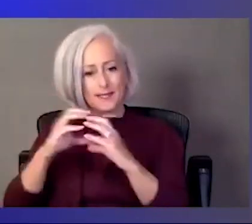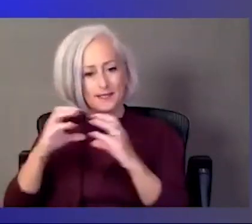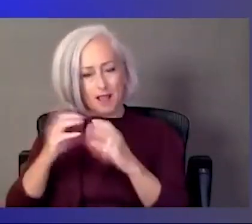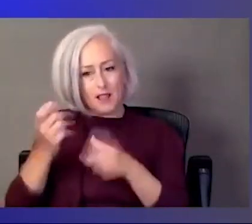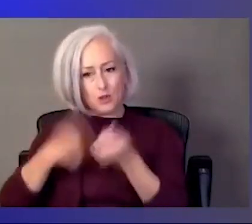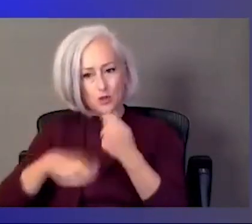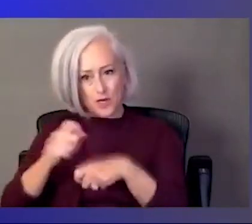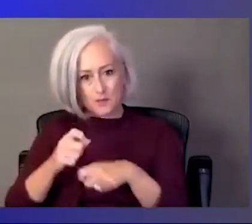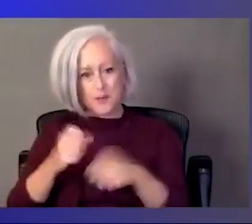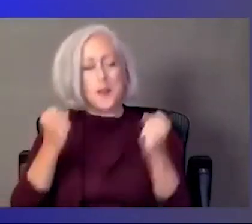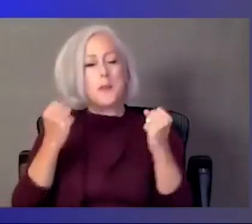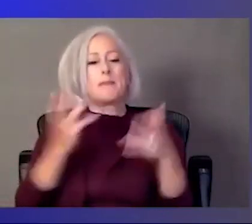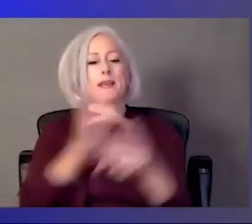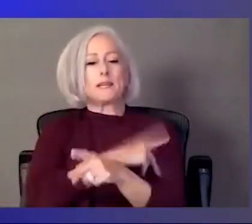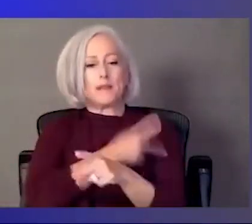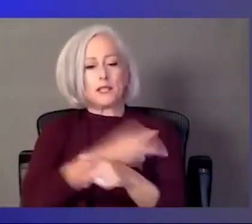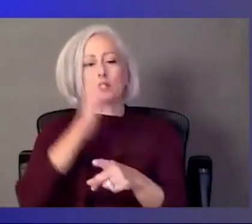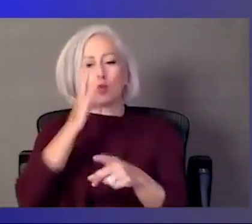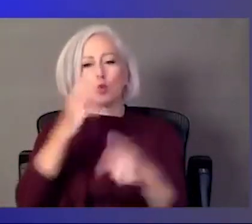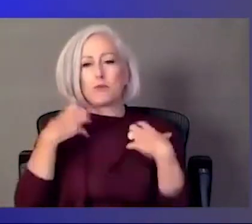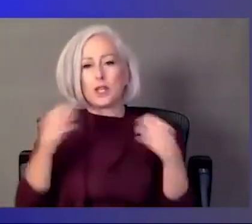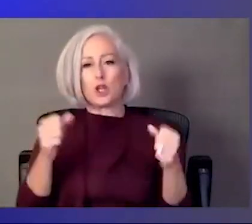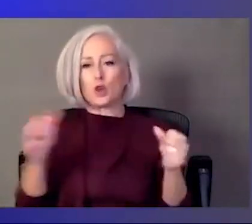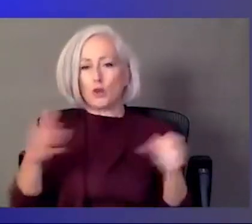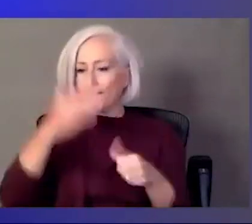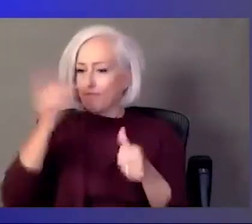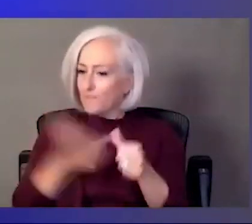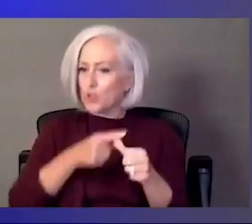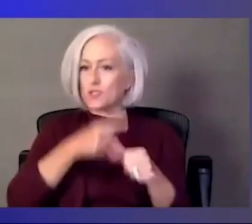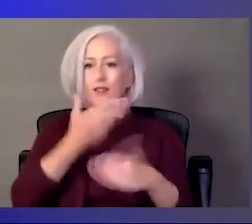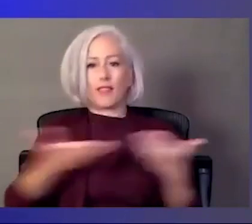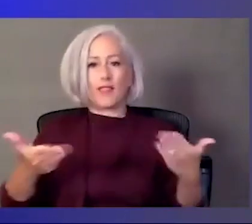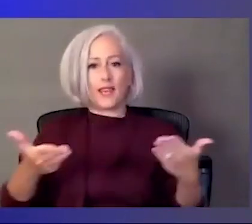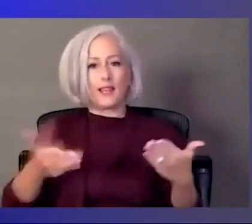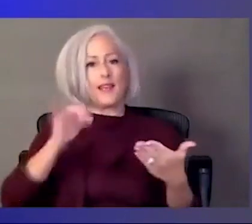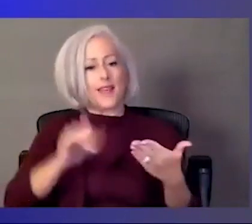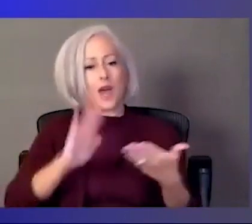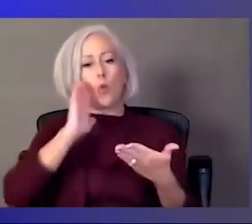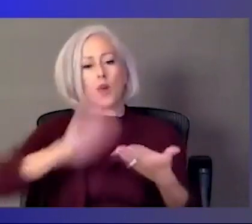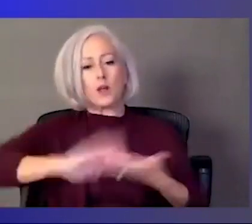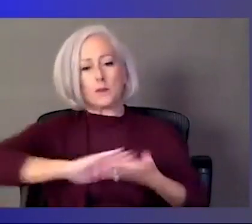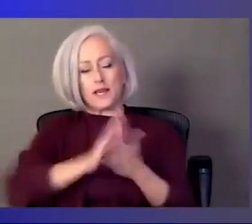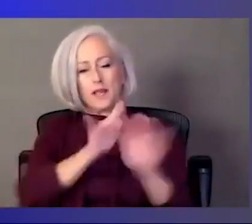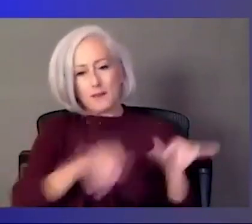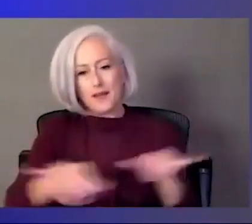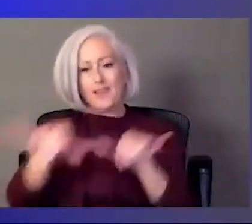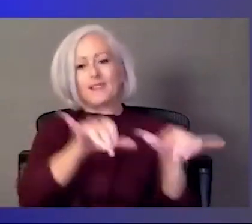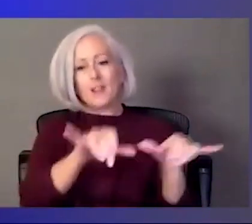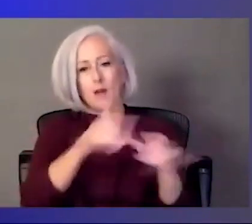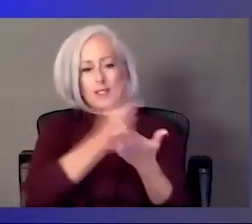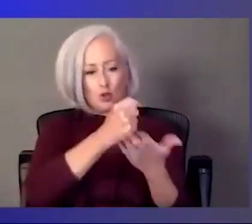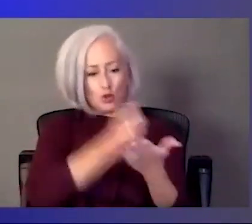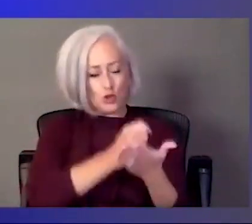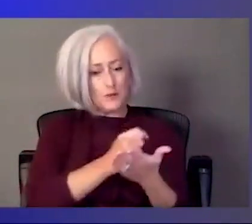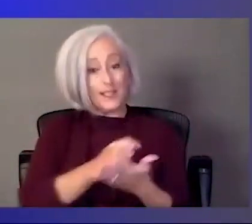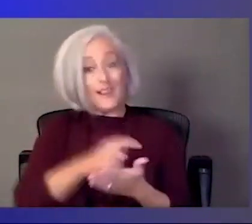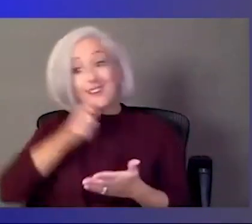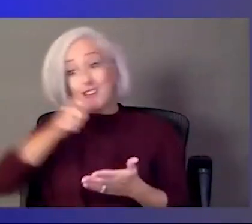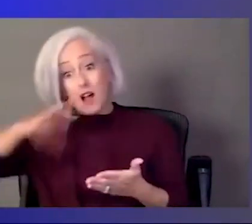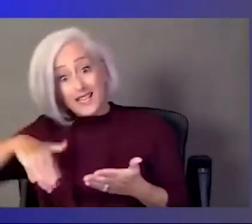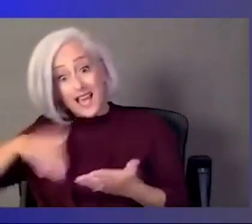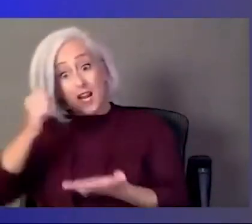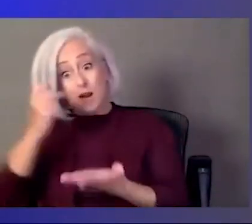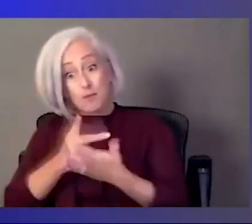quickly become a standard of care treatment option. Not yet FDA approved, but on the fast track to FDA approval for patients in that